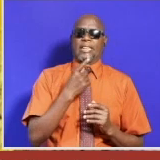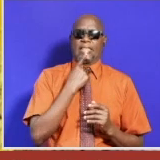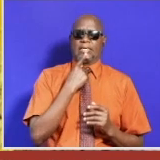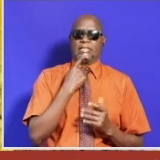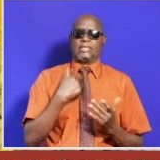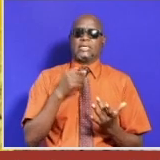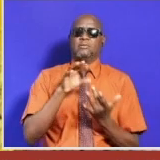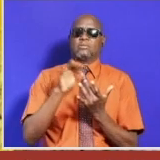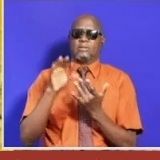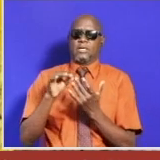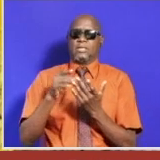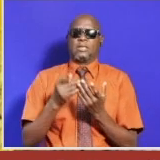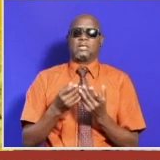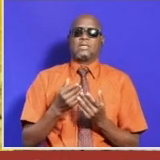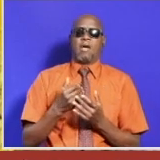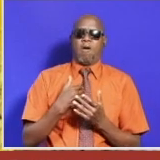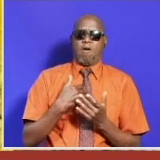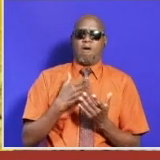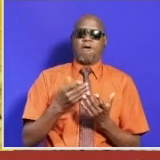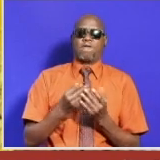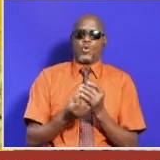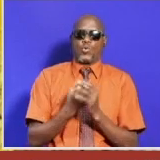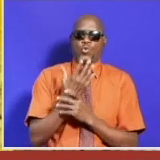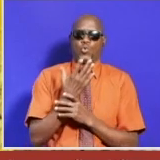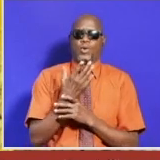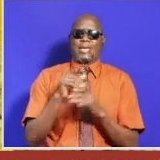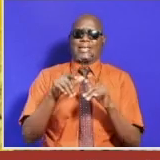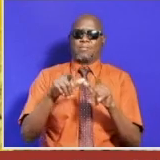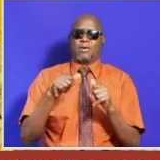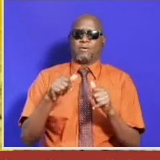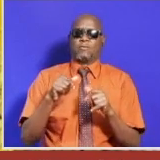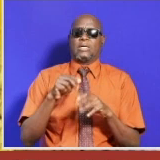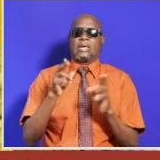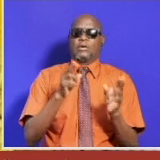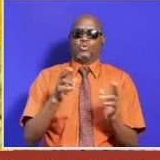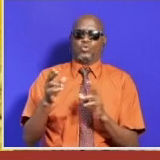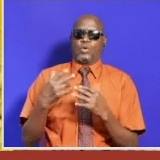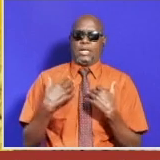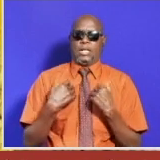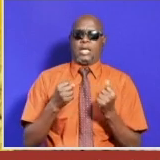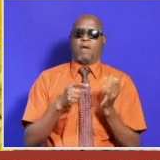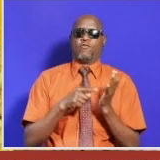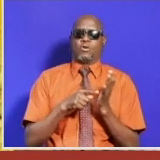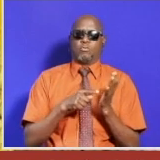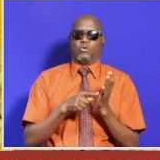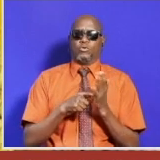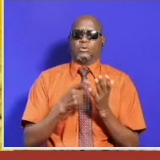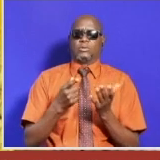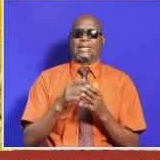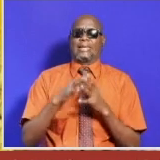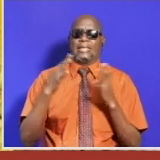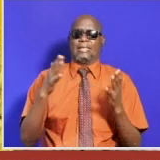continue to evolve with growing demand for natural, healthy, affordable, and great tasting products.